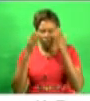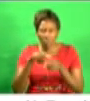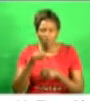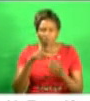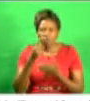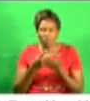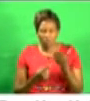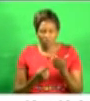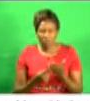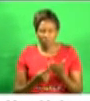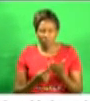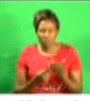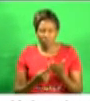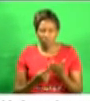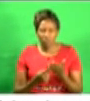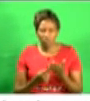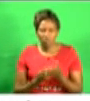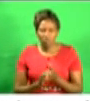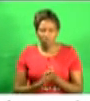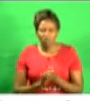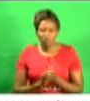about the